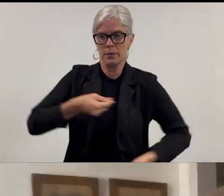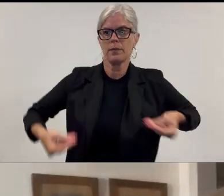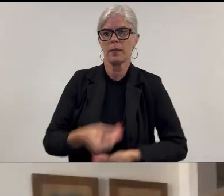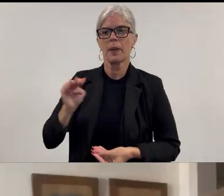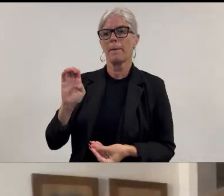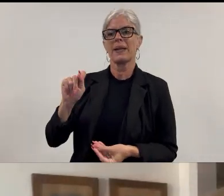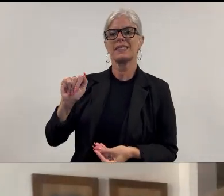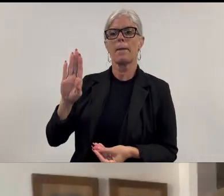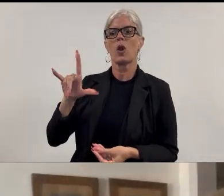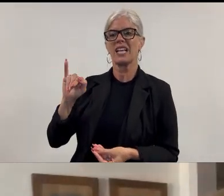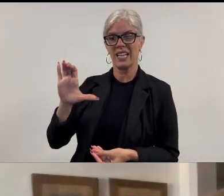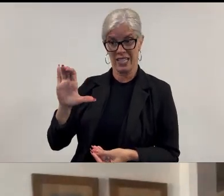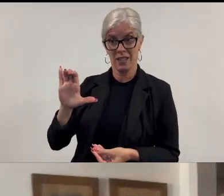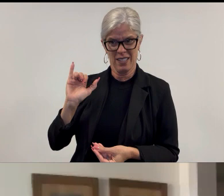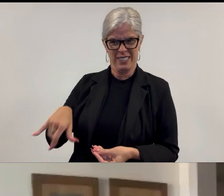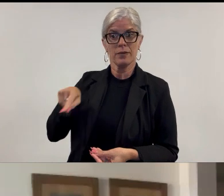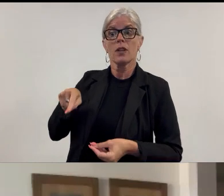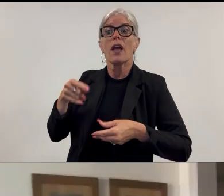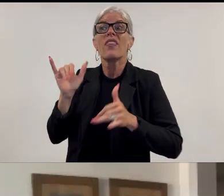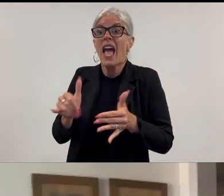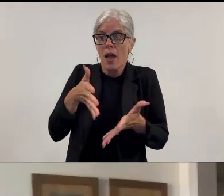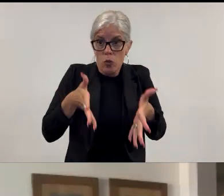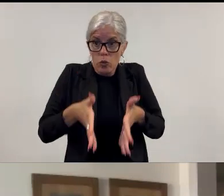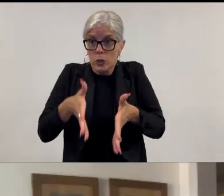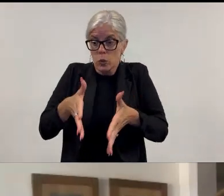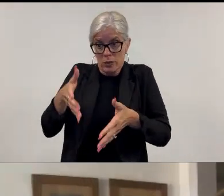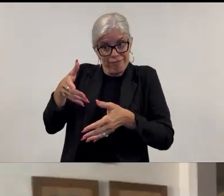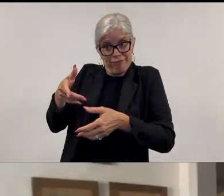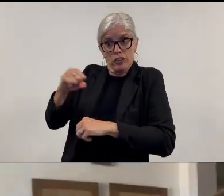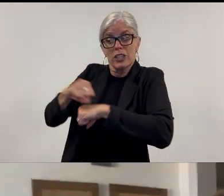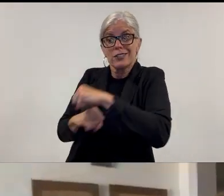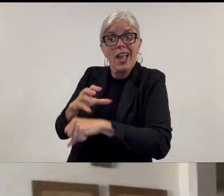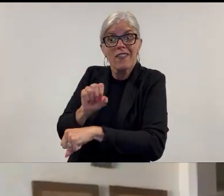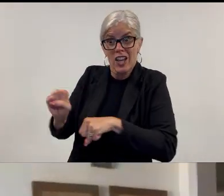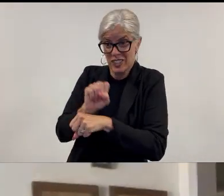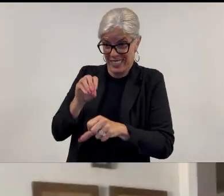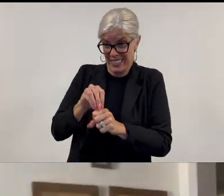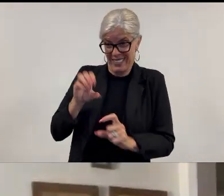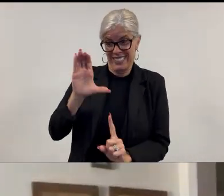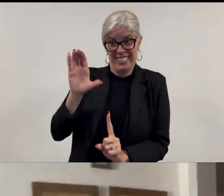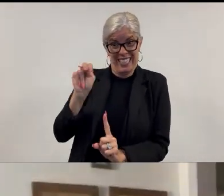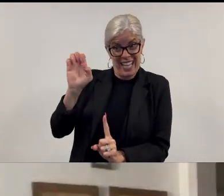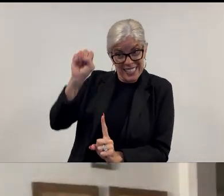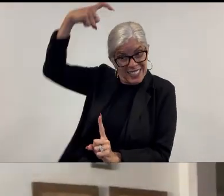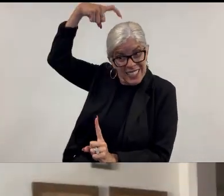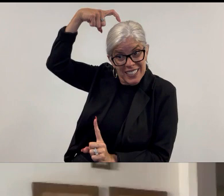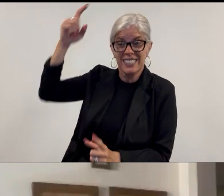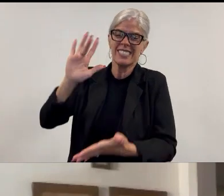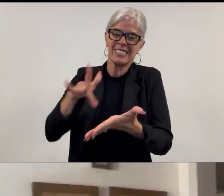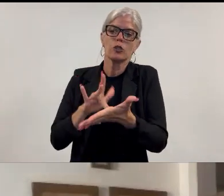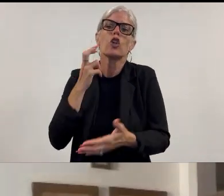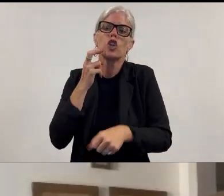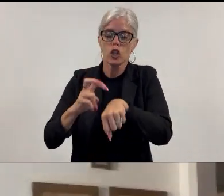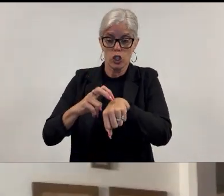behavioral modifications in individuals with spinal cord injury, meaning not only improve motor or sensory function, but